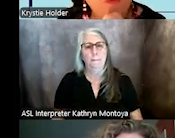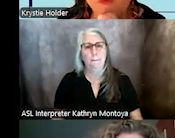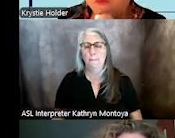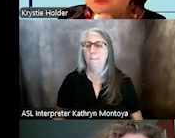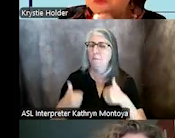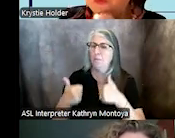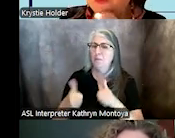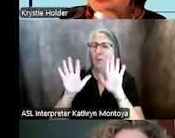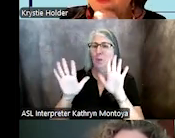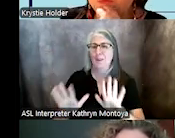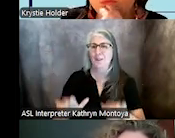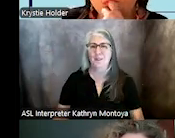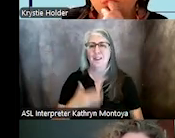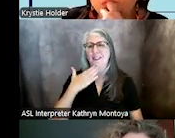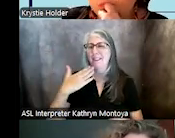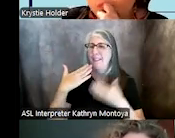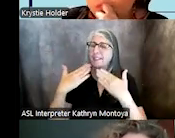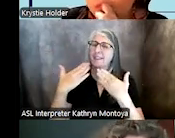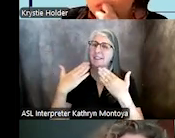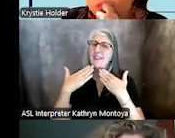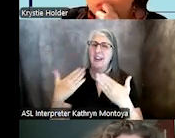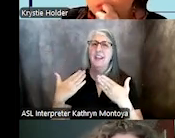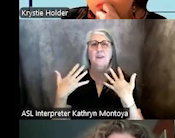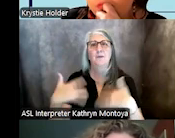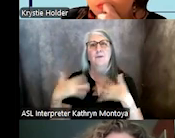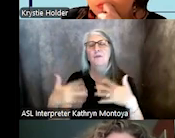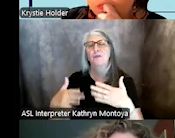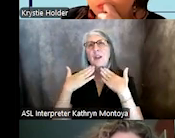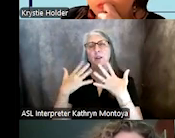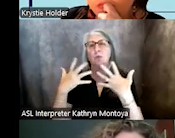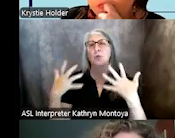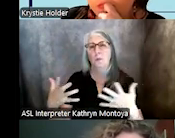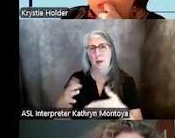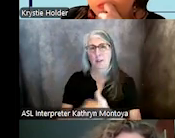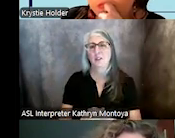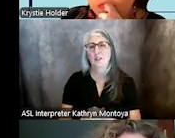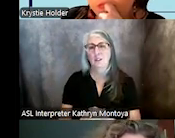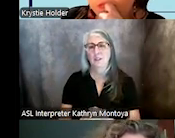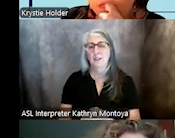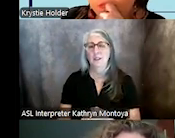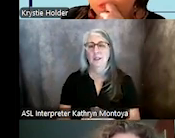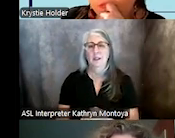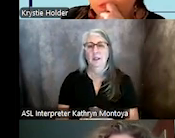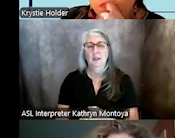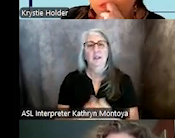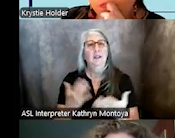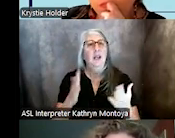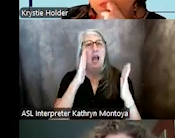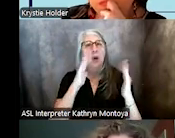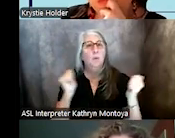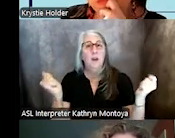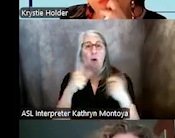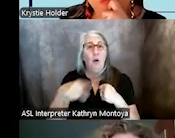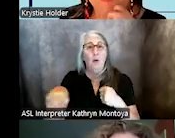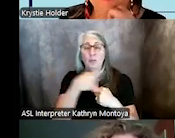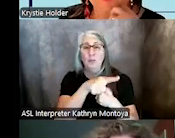Wonderful. Thank you very, very much. I hope that everybody on here